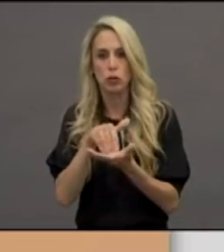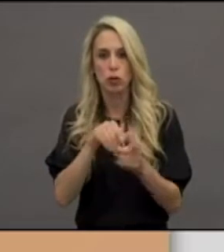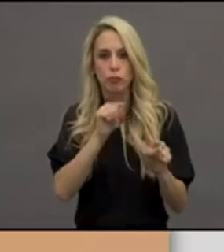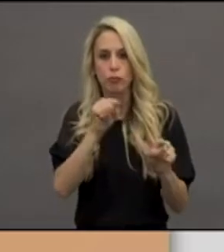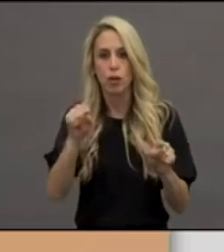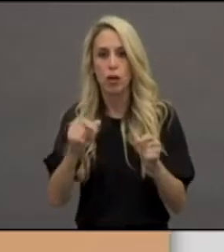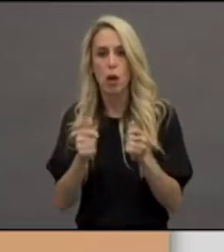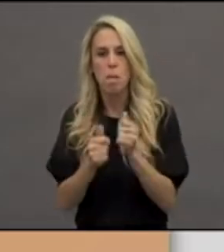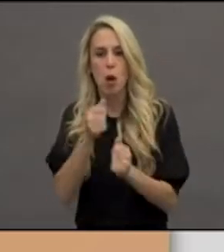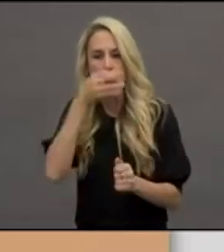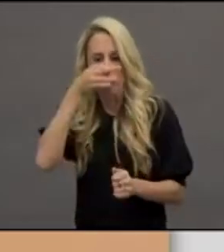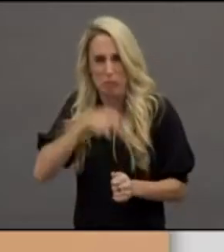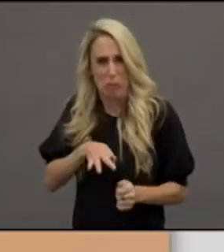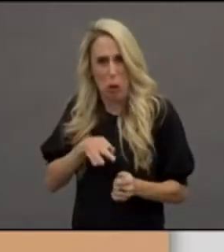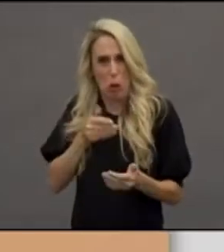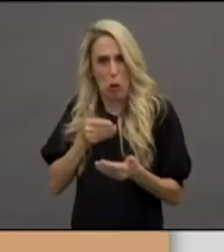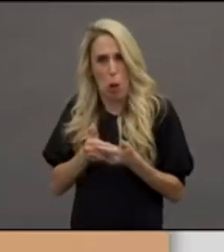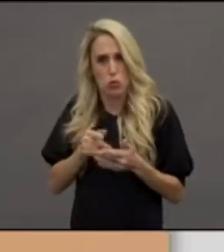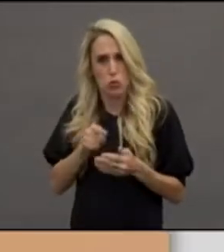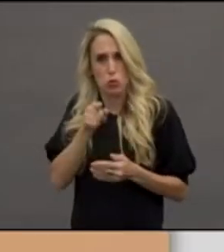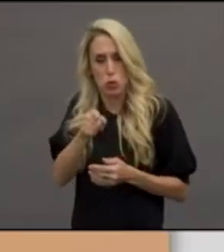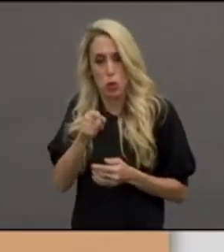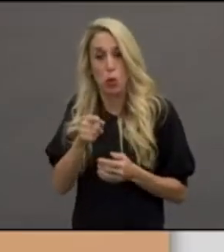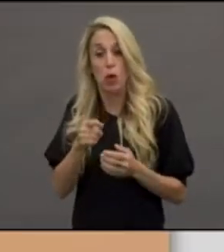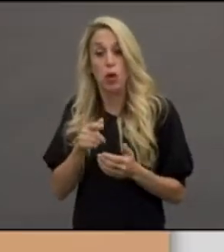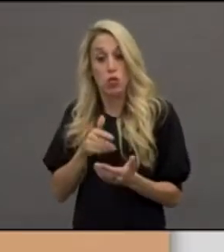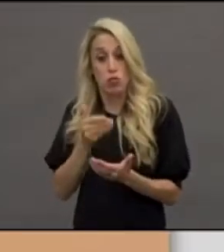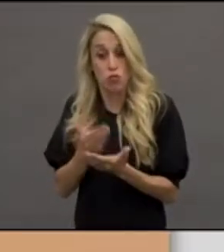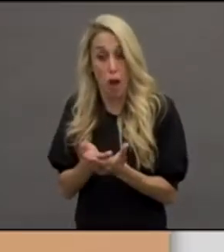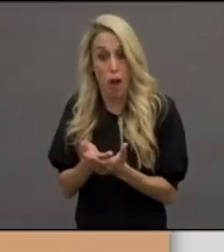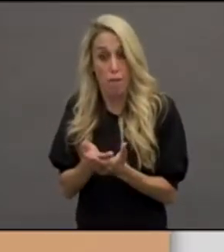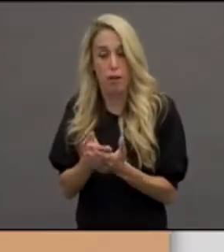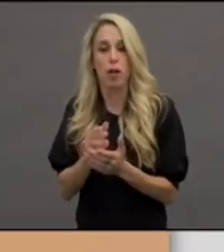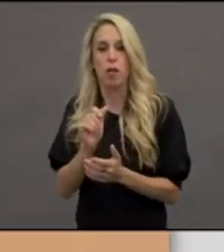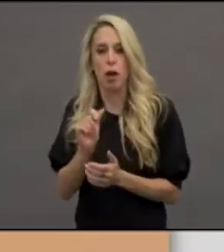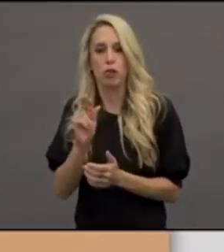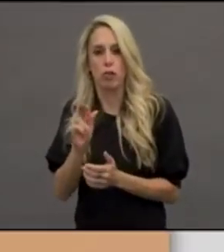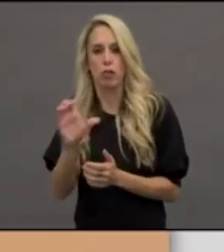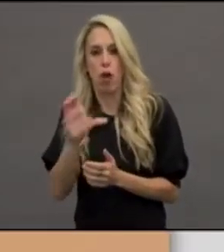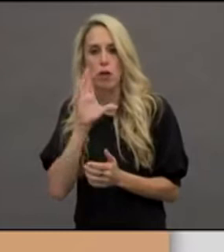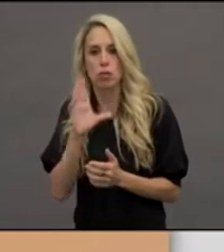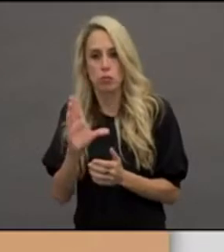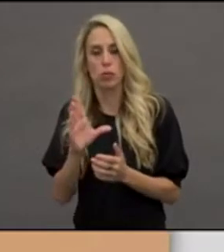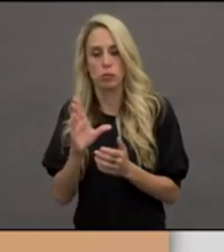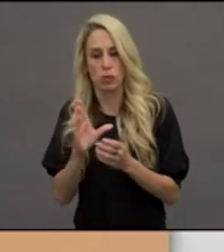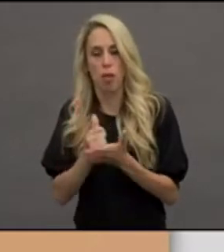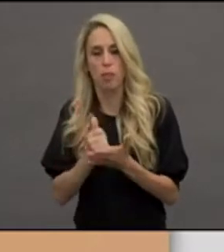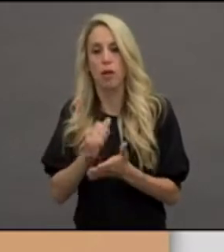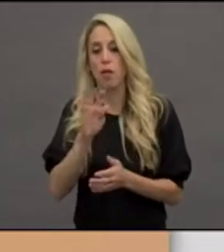one is closest to you. And once you're there, the American Red Cross will work with you. That number is